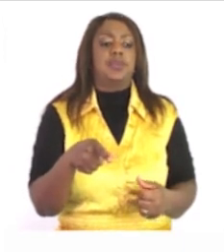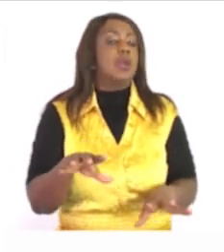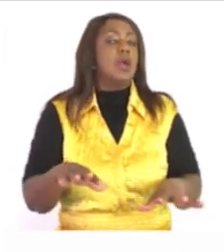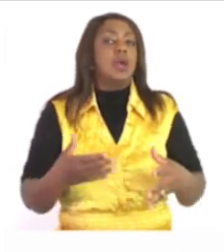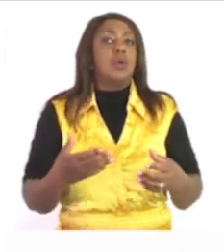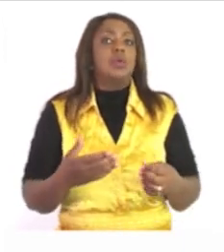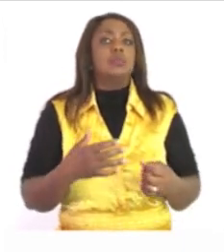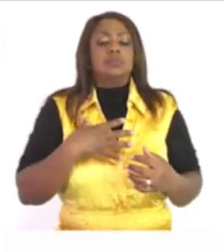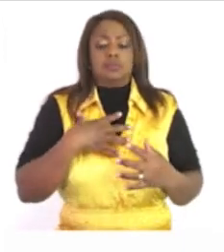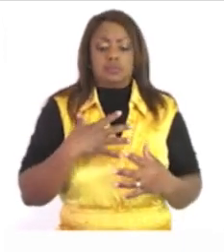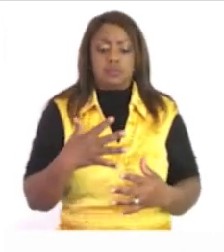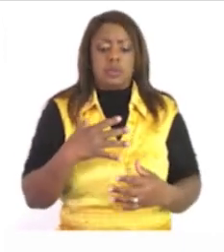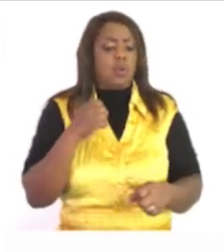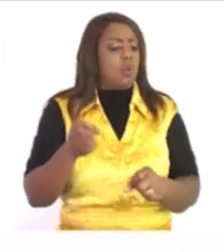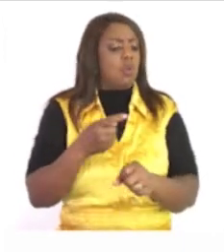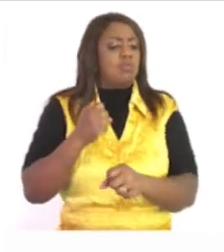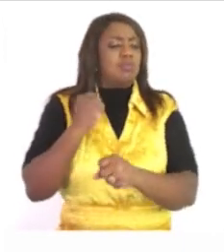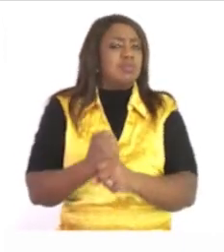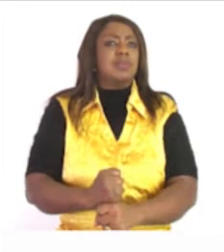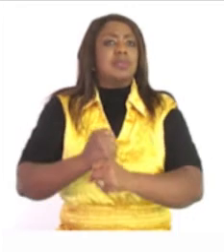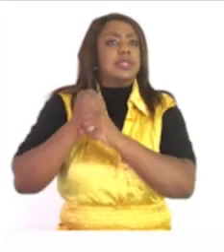you have asthma.